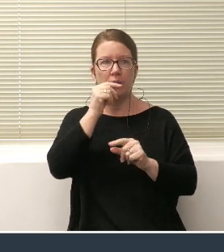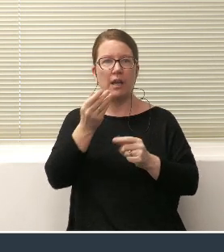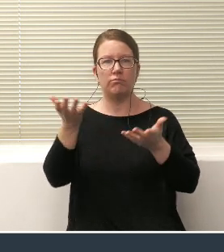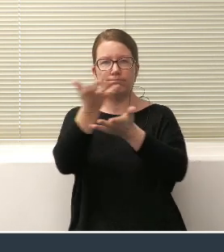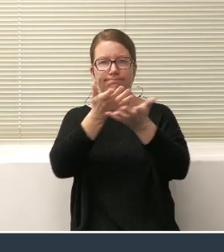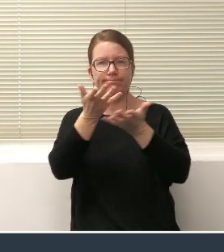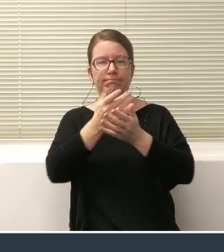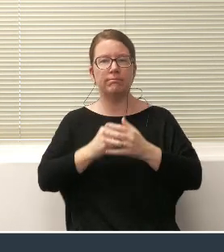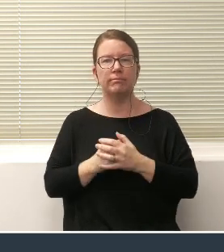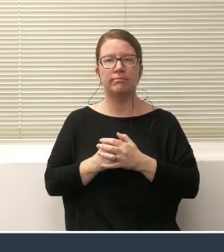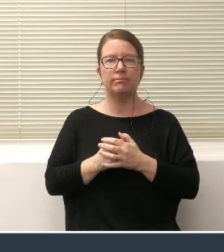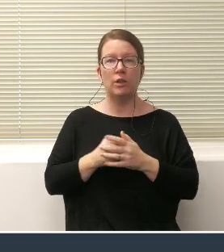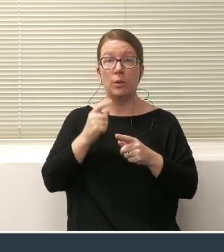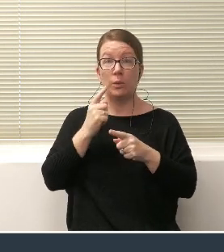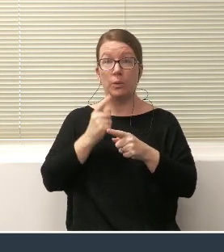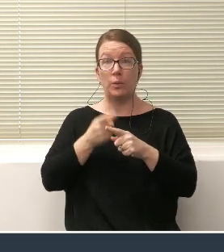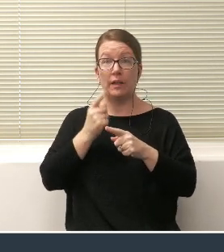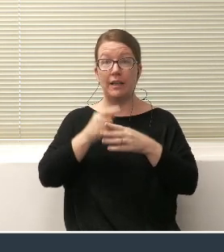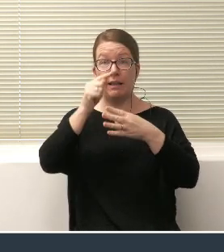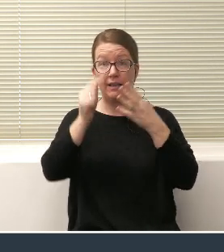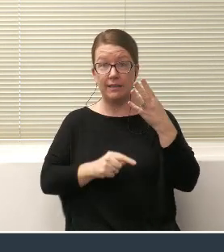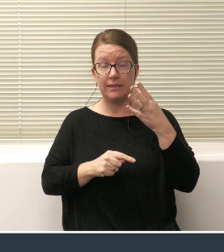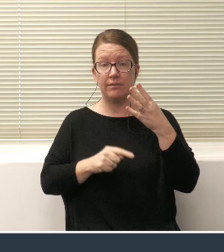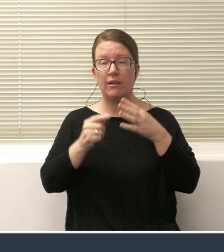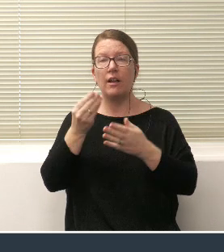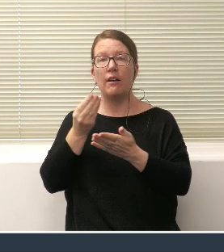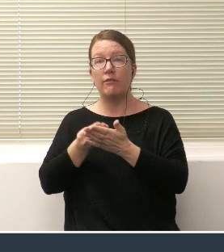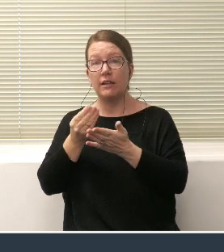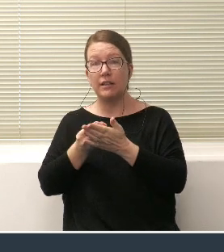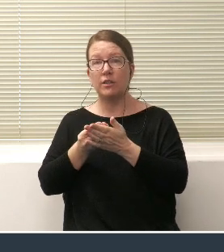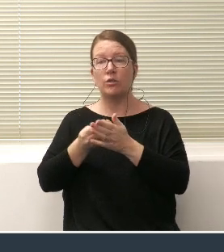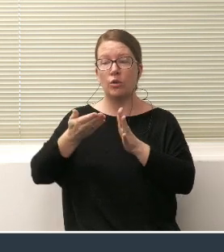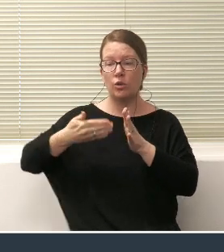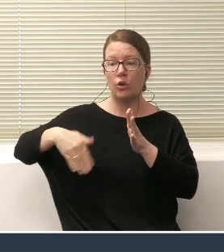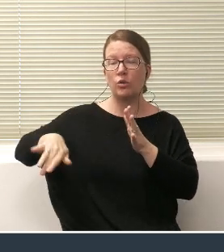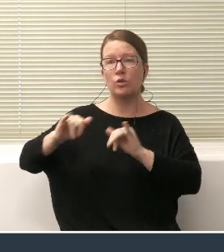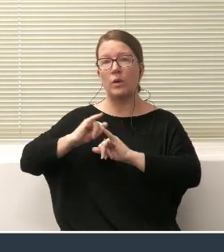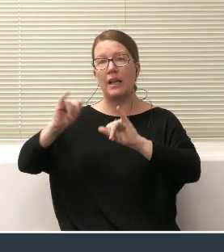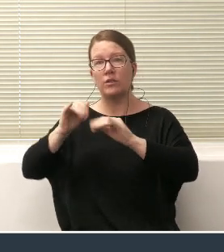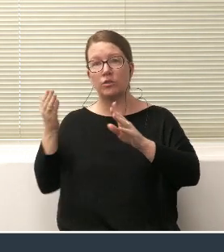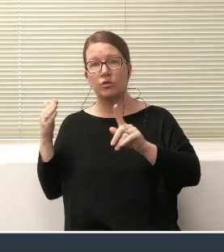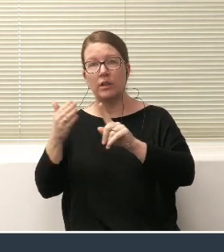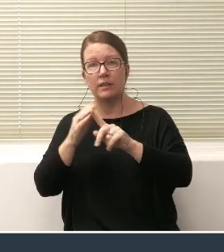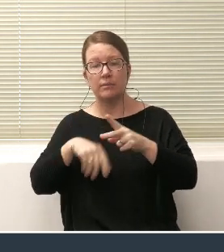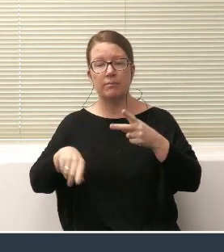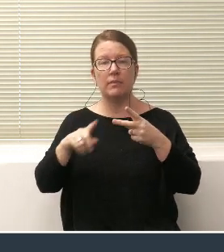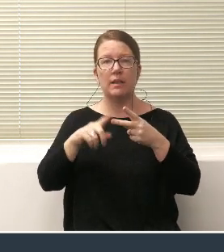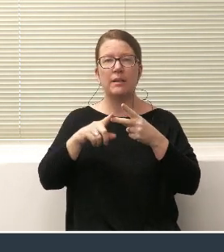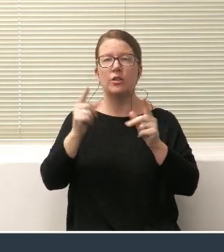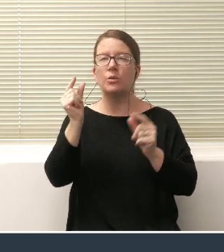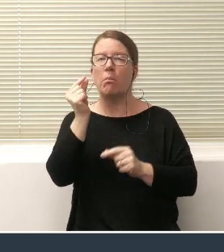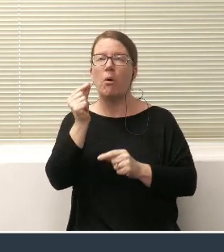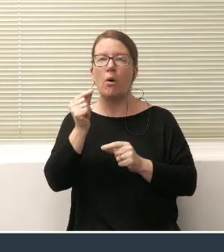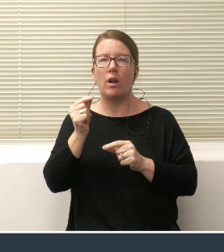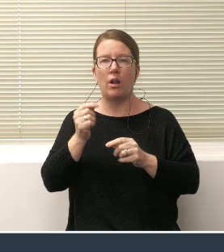deliberations, but I'll just quickly list them off. So the funding of the coastal hazard strategy and minor operational